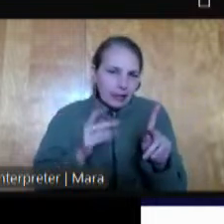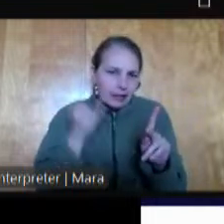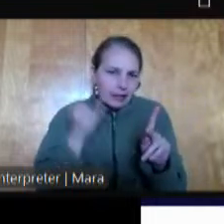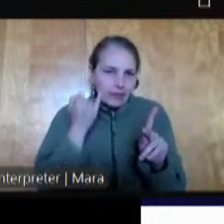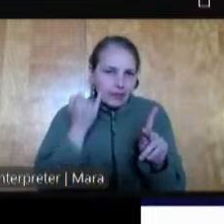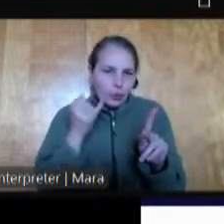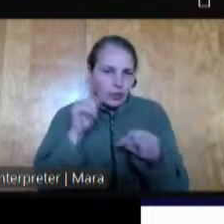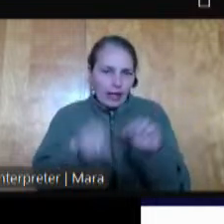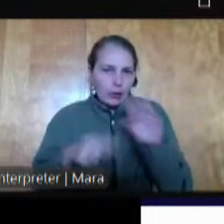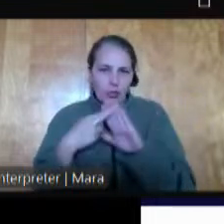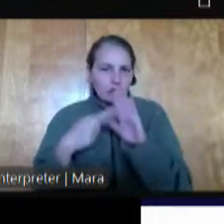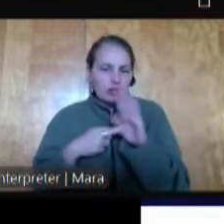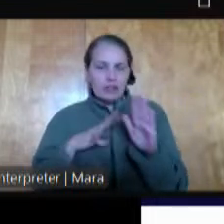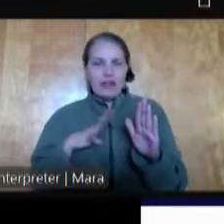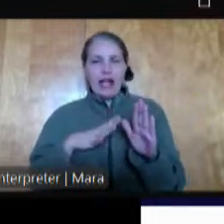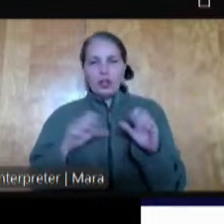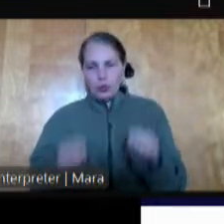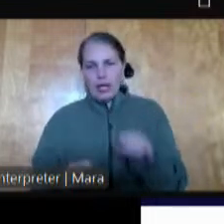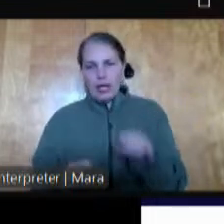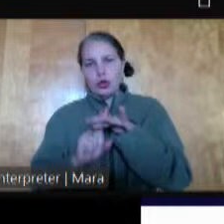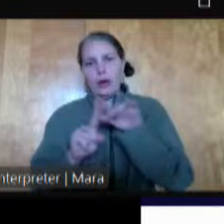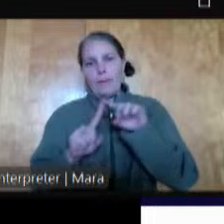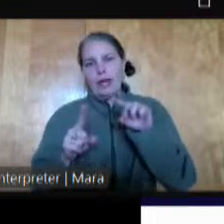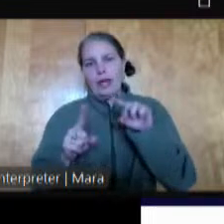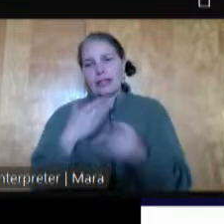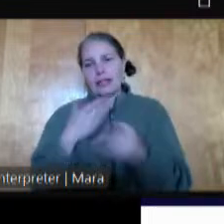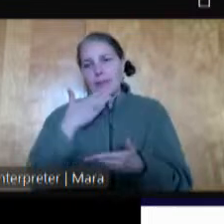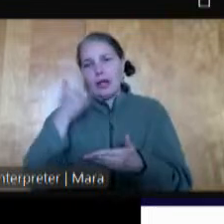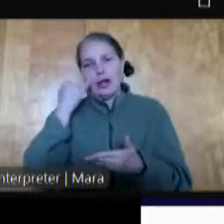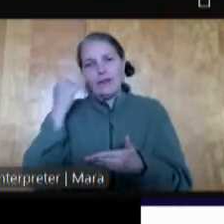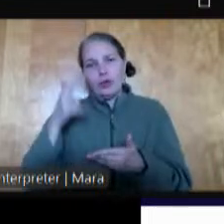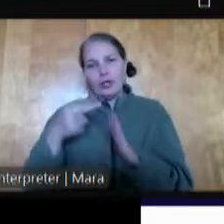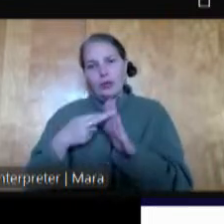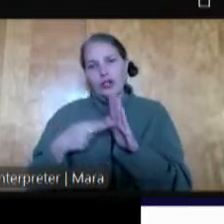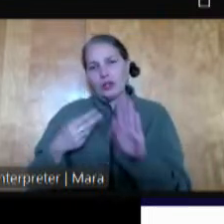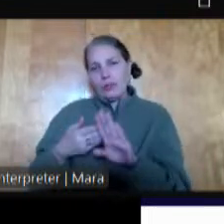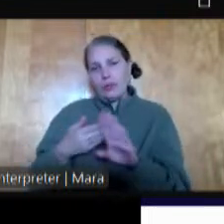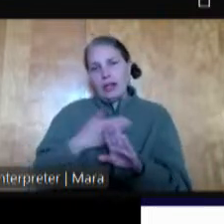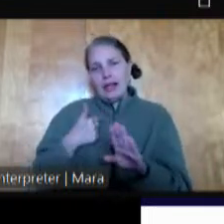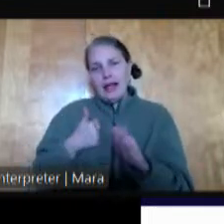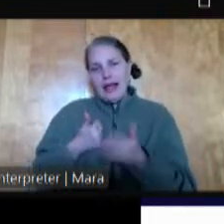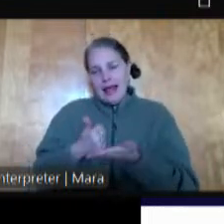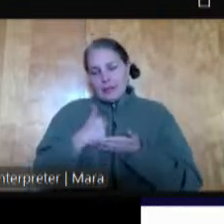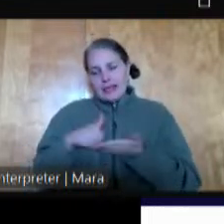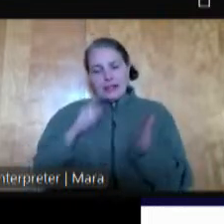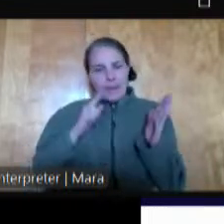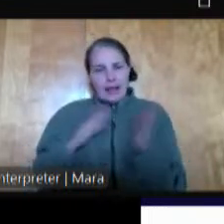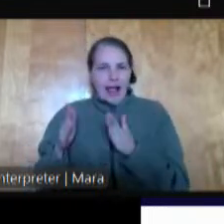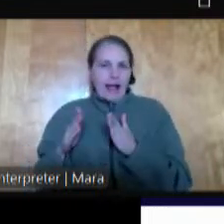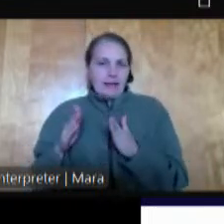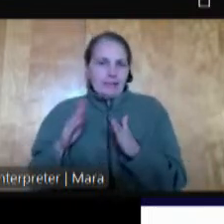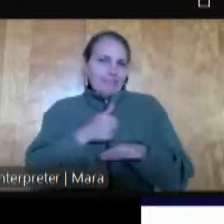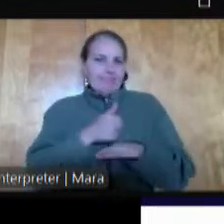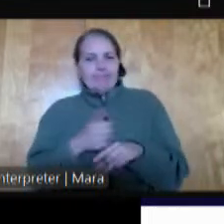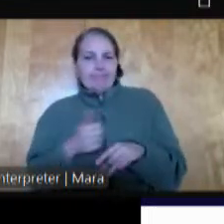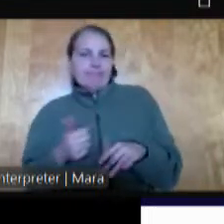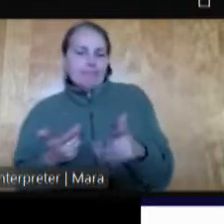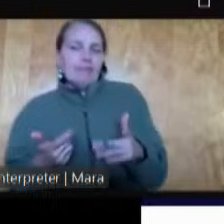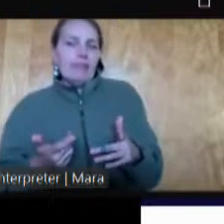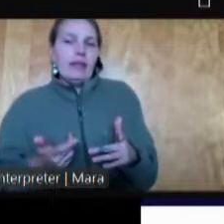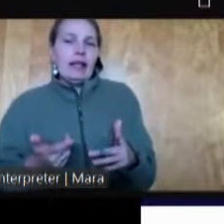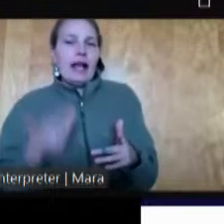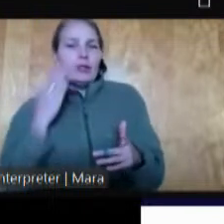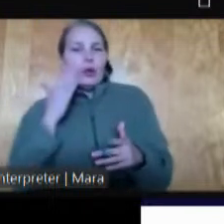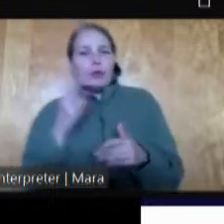up. But do know that it just helps us plan for how many folks to have there to help facilitate. And I know sometimes QR codes